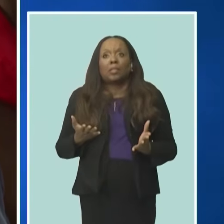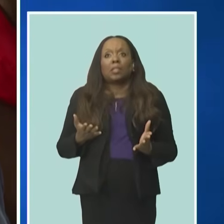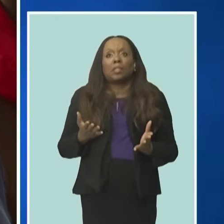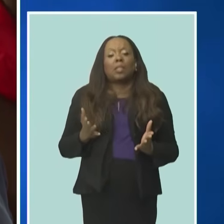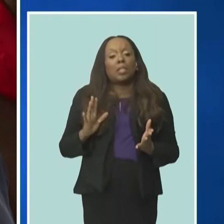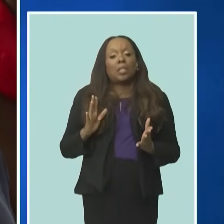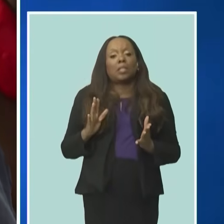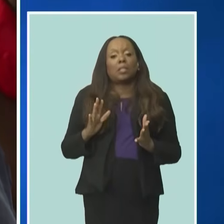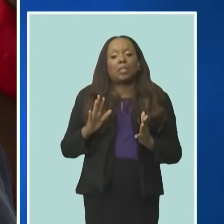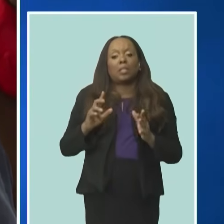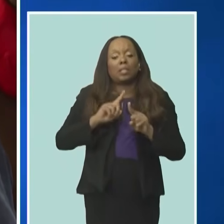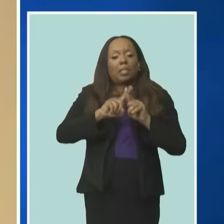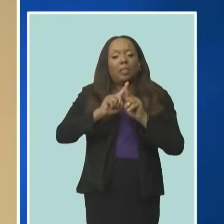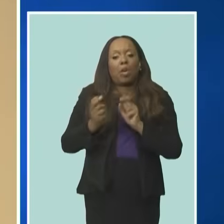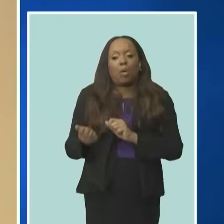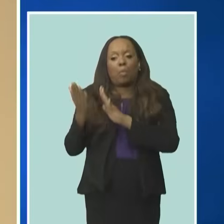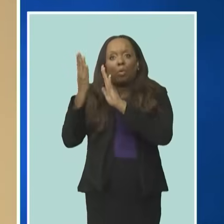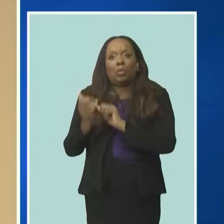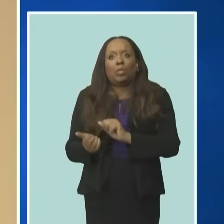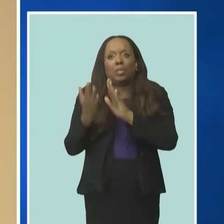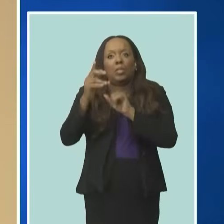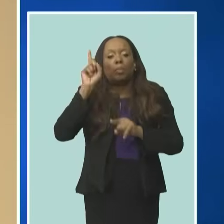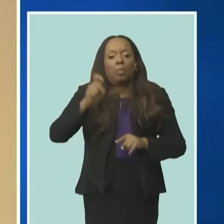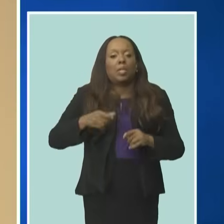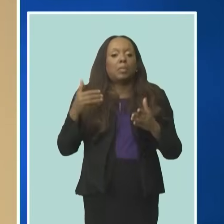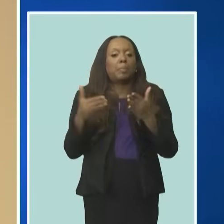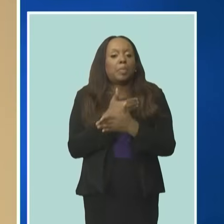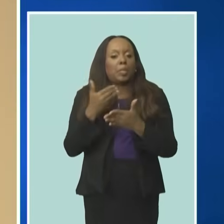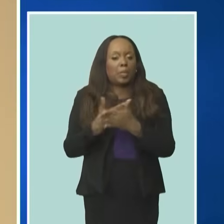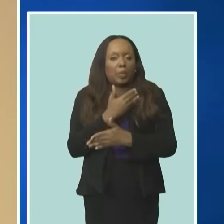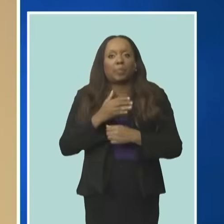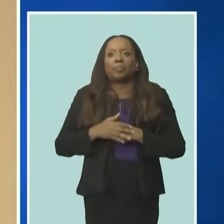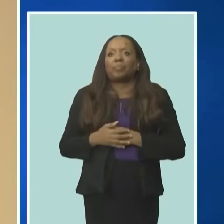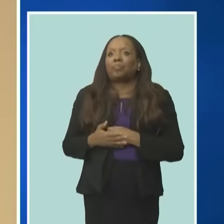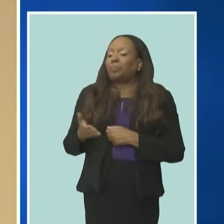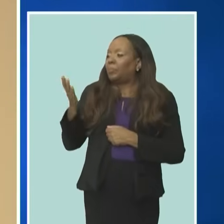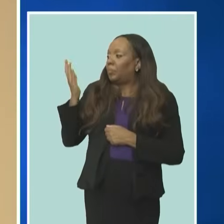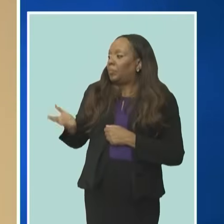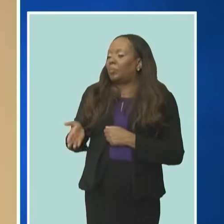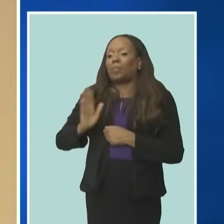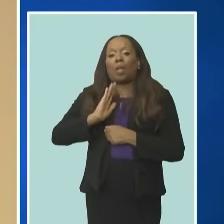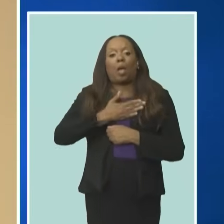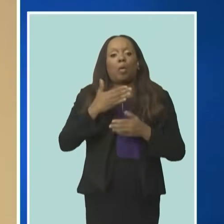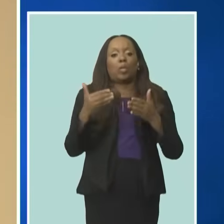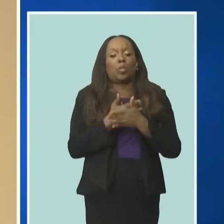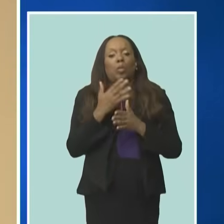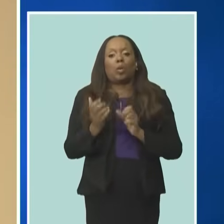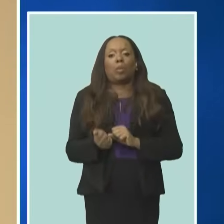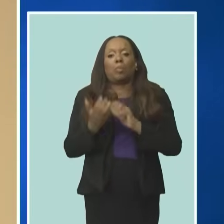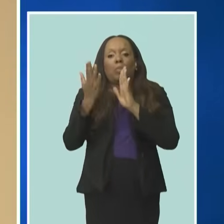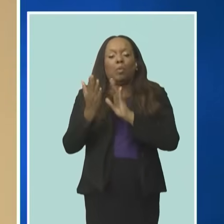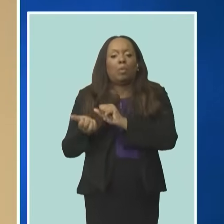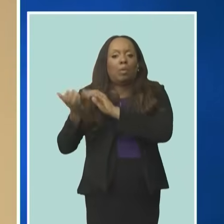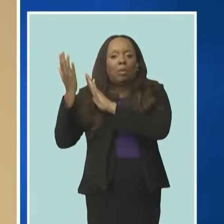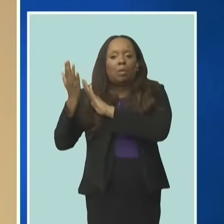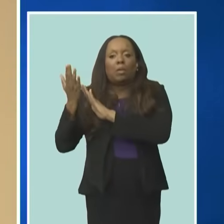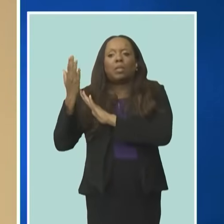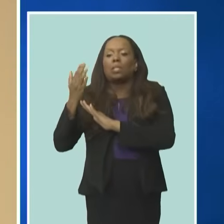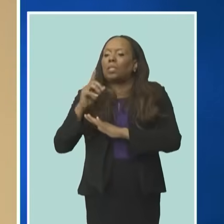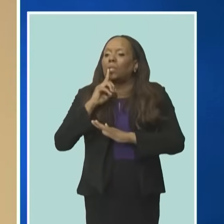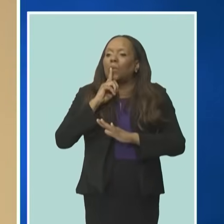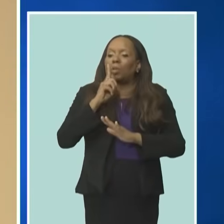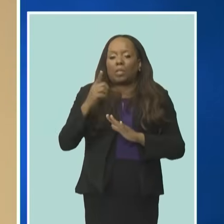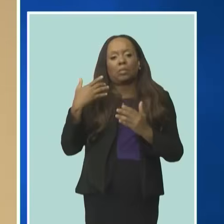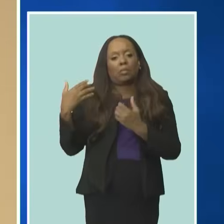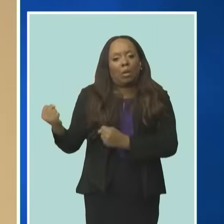methods must be modern. The new metrology framework speaks directly to Barbados's economic future.